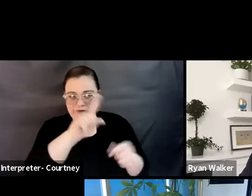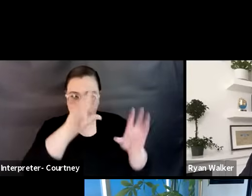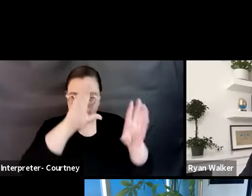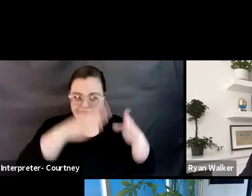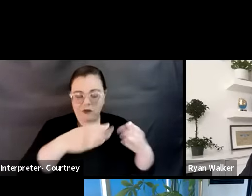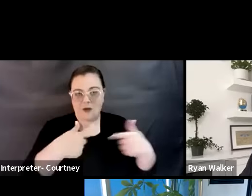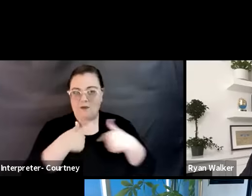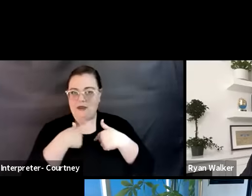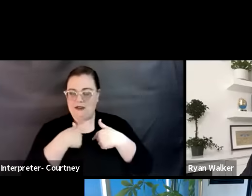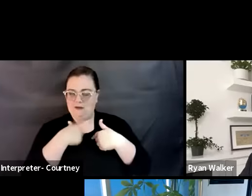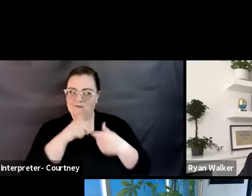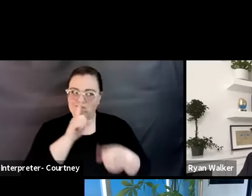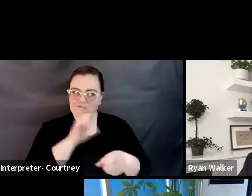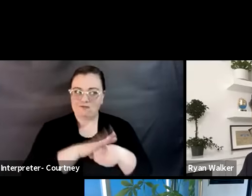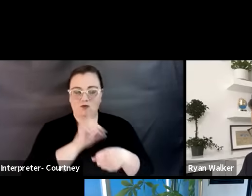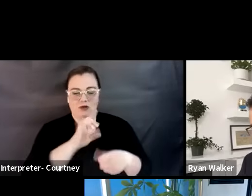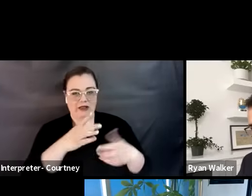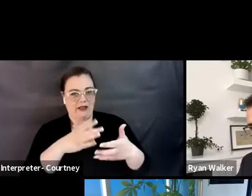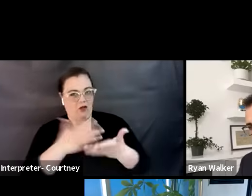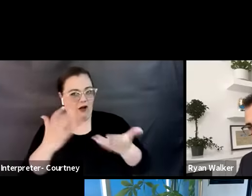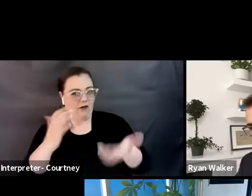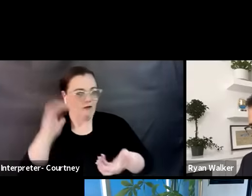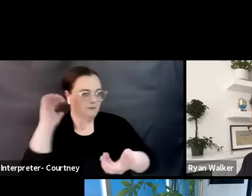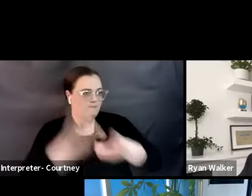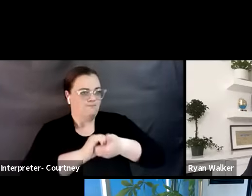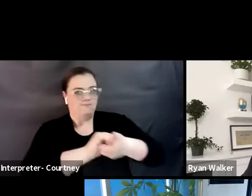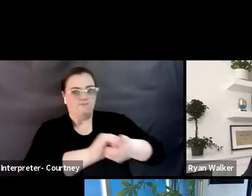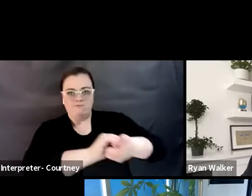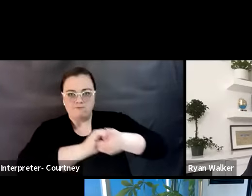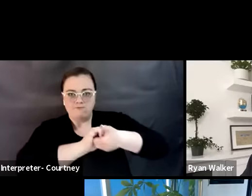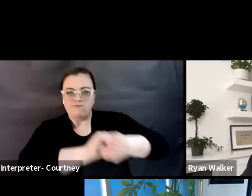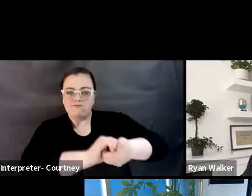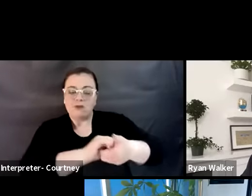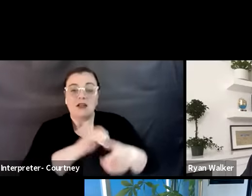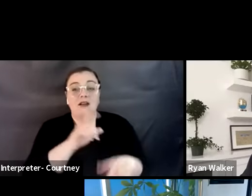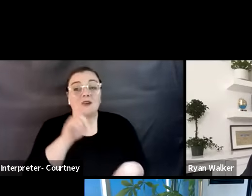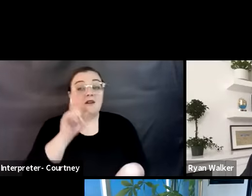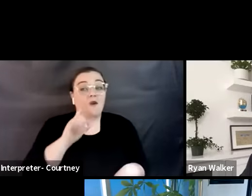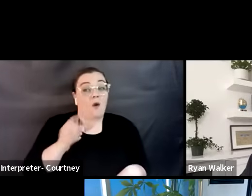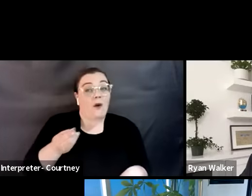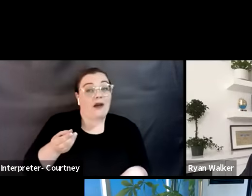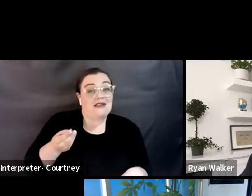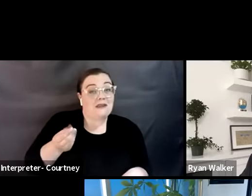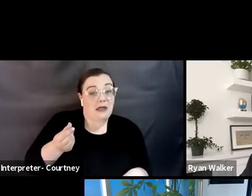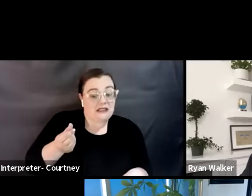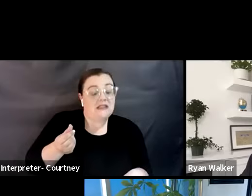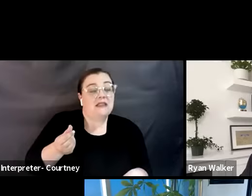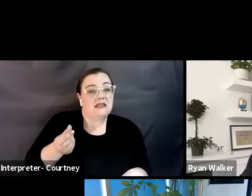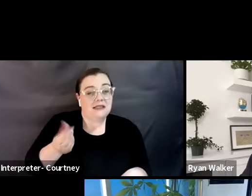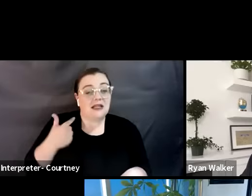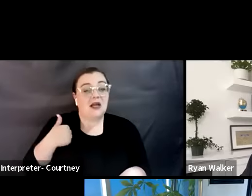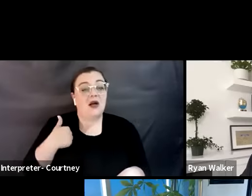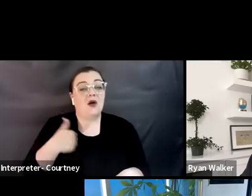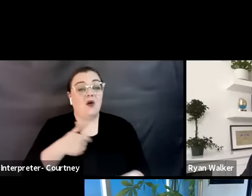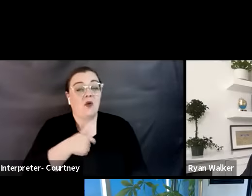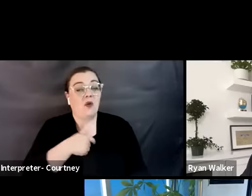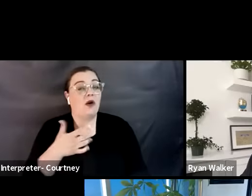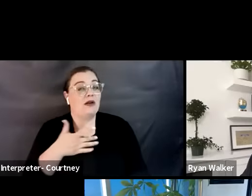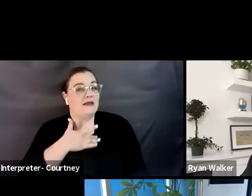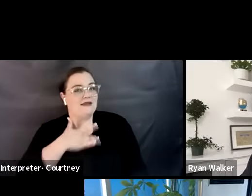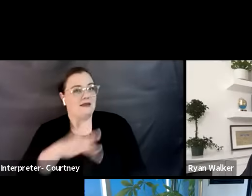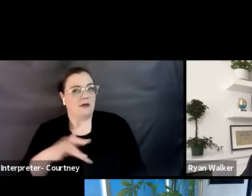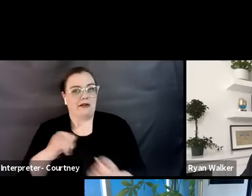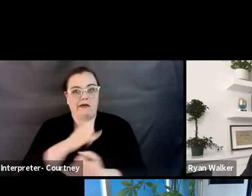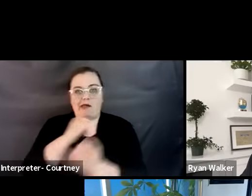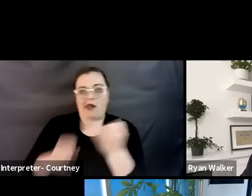hand-in-hand relationship. So, on the expense side, usually we are kind of the last piece of the puzzle because